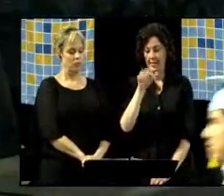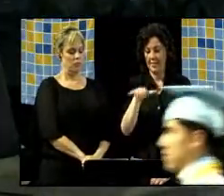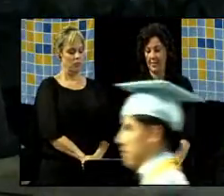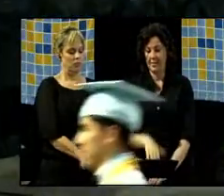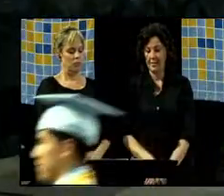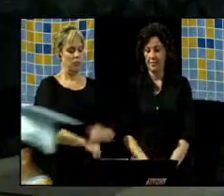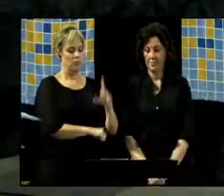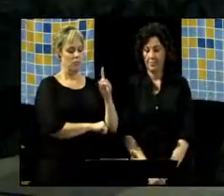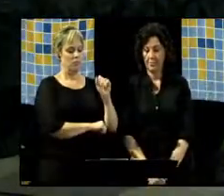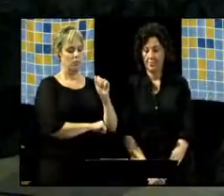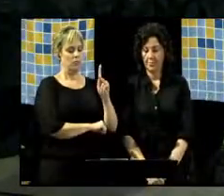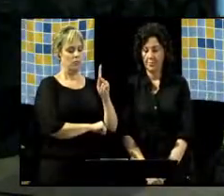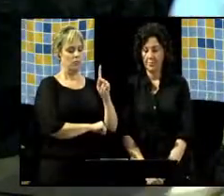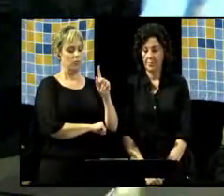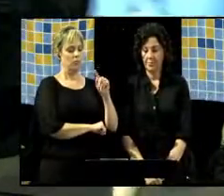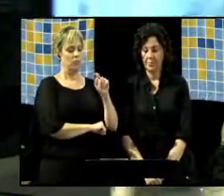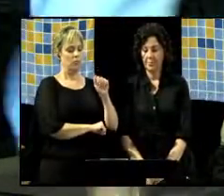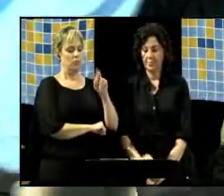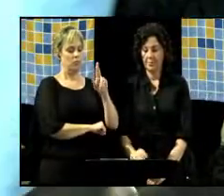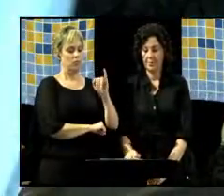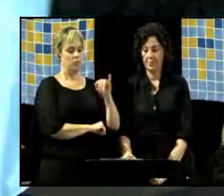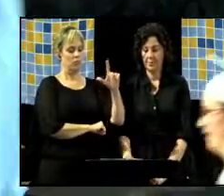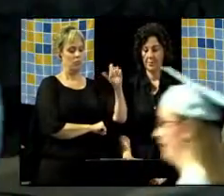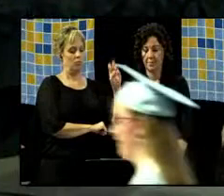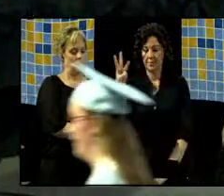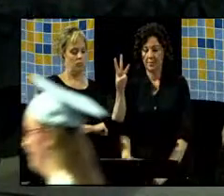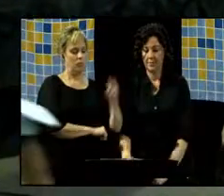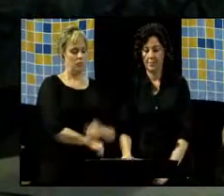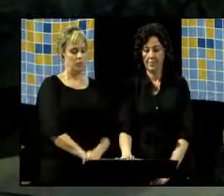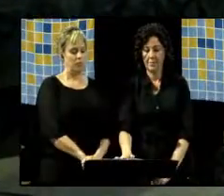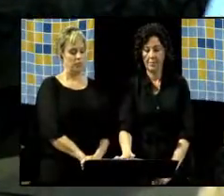Datari Shaitan Law.